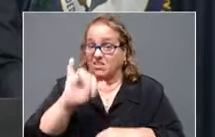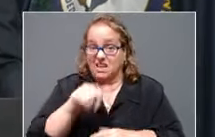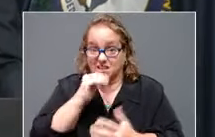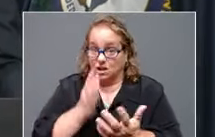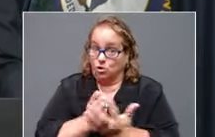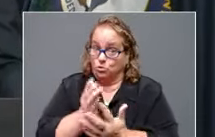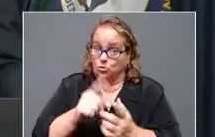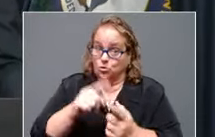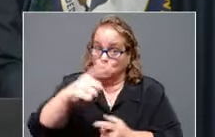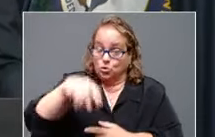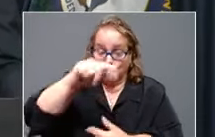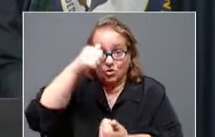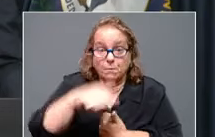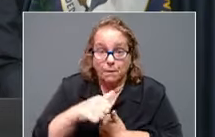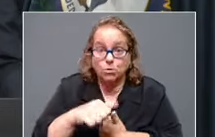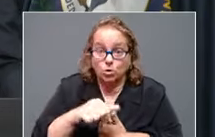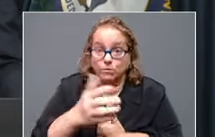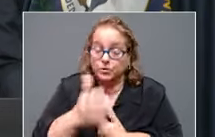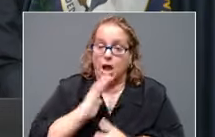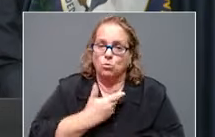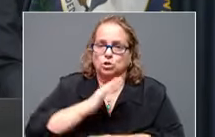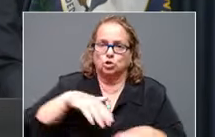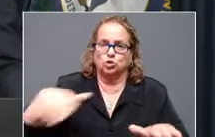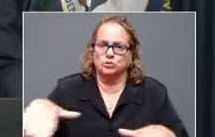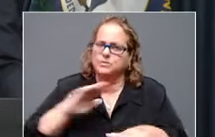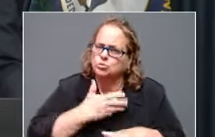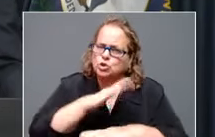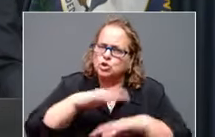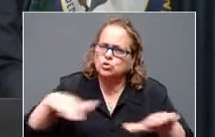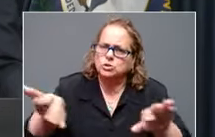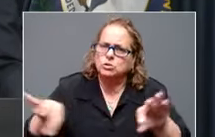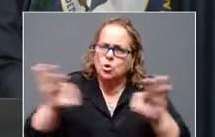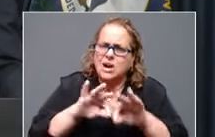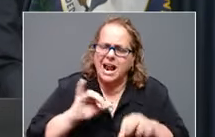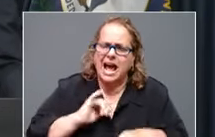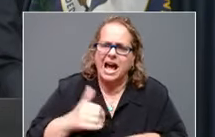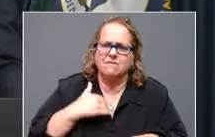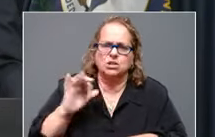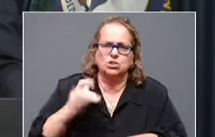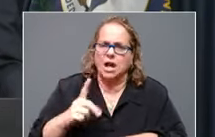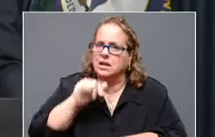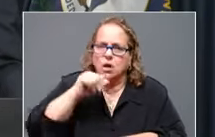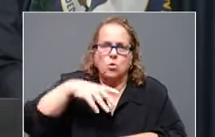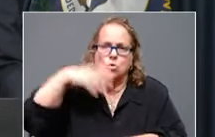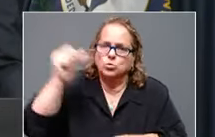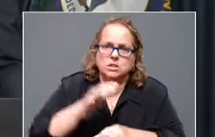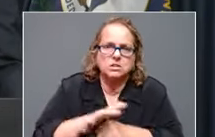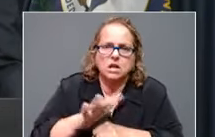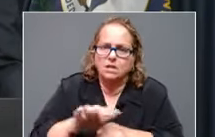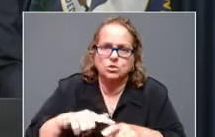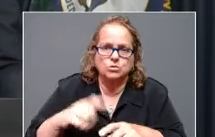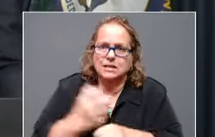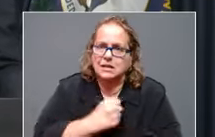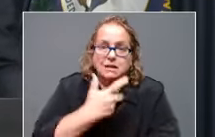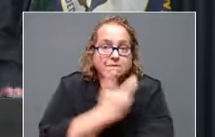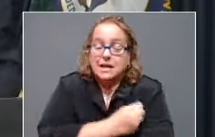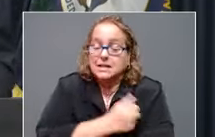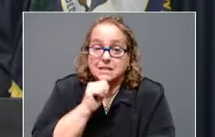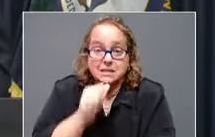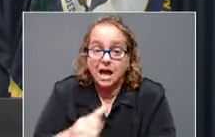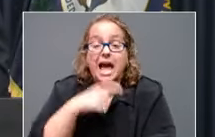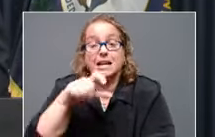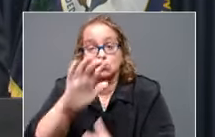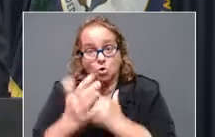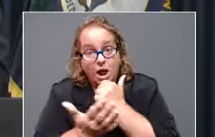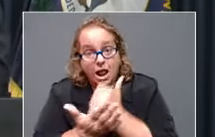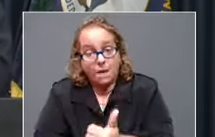most vulnerable around us, who are even more vulnerable right now with this variant when they are not even eligible to